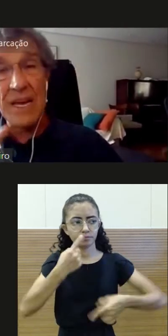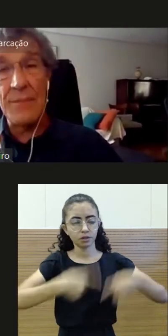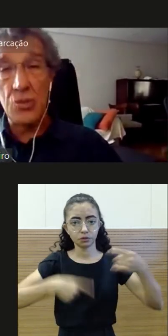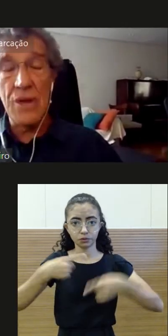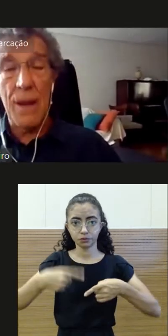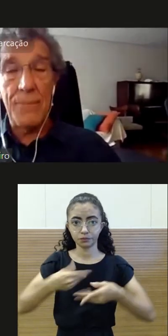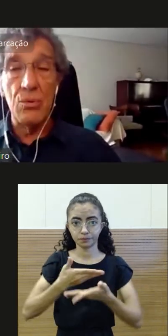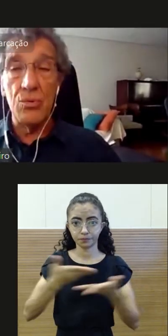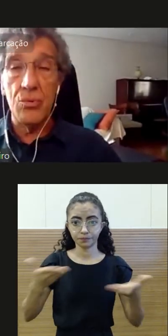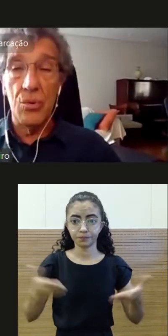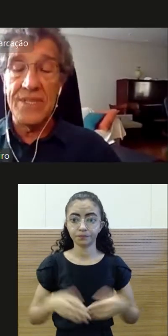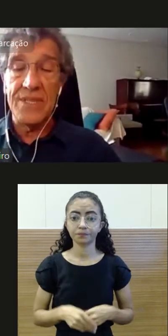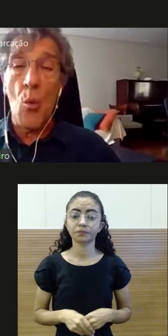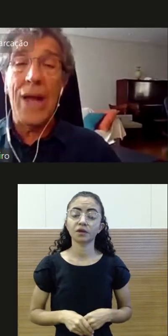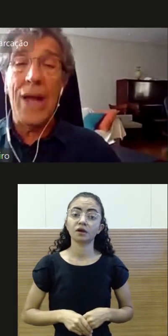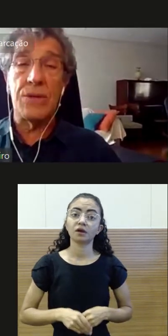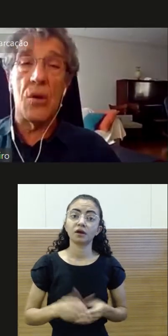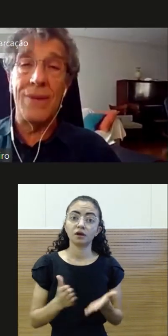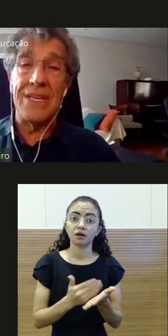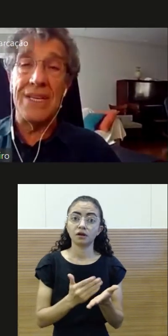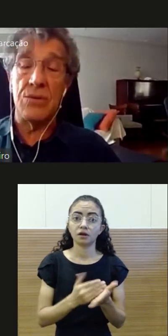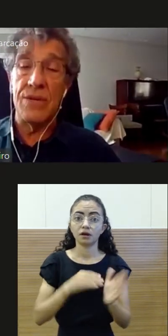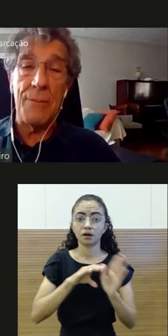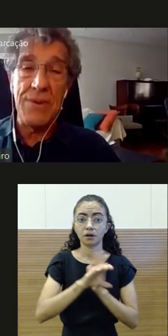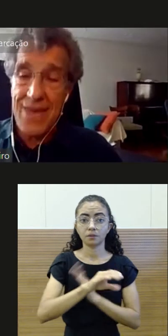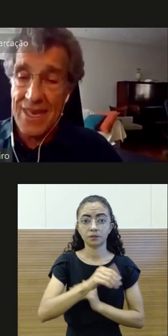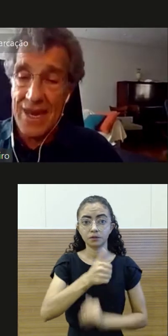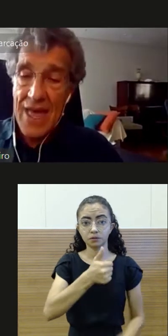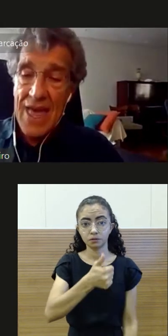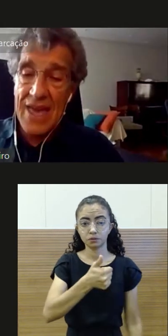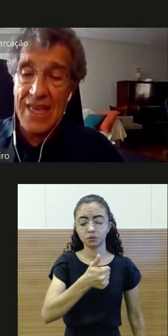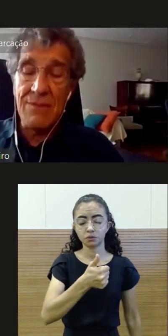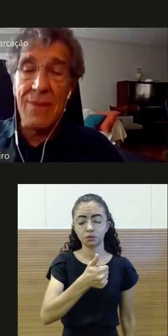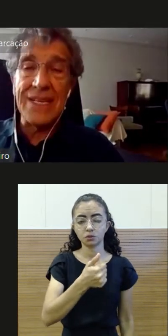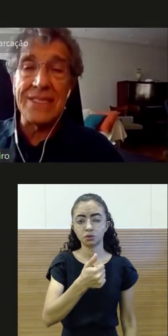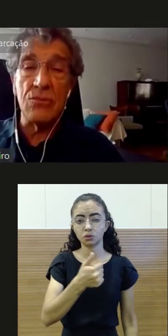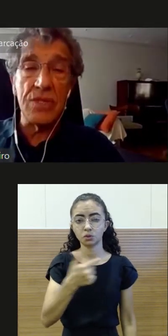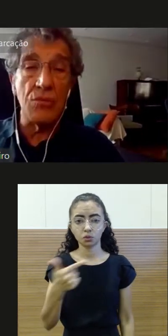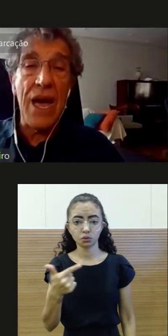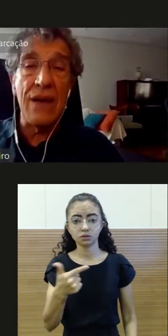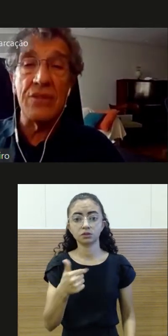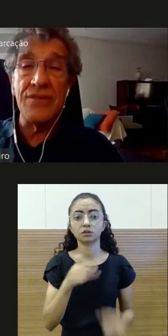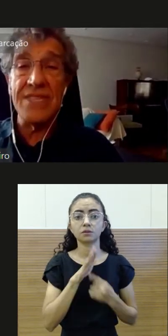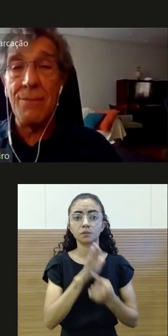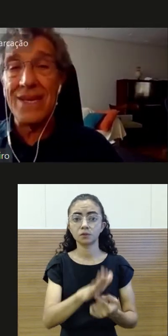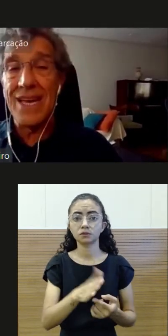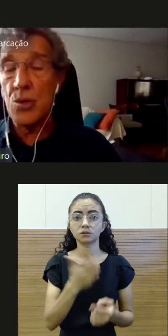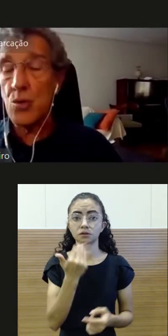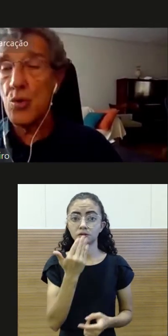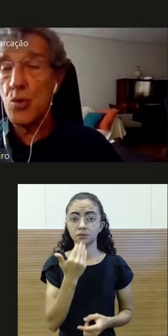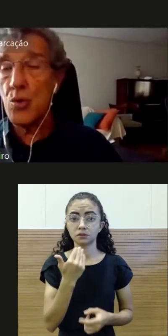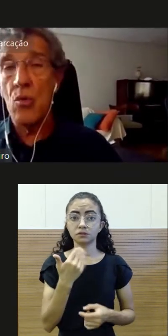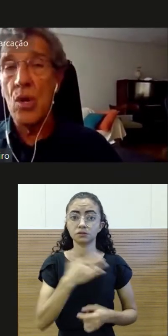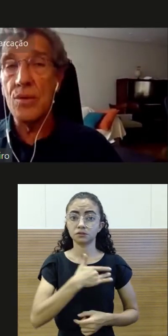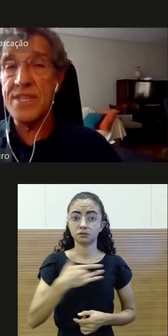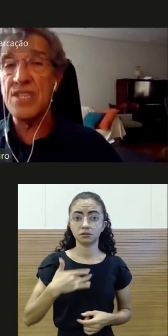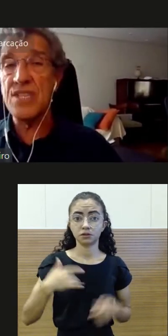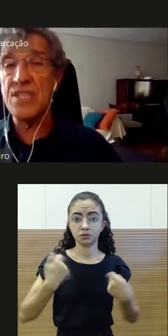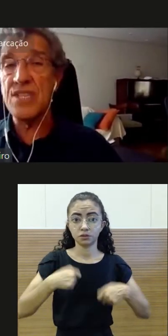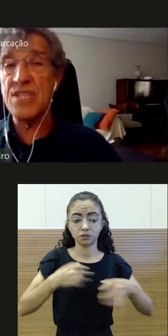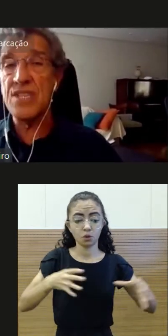and Mr. Jeffrey will comment with you. There are 4 recommendations. Is that first, that healthy